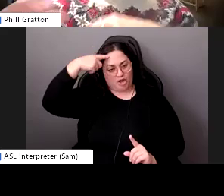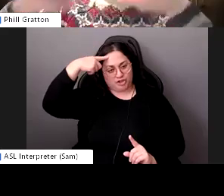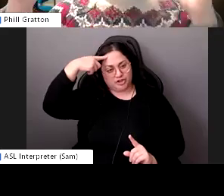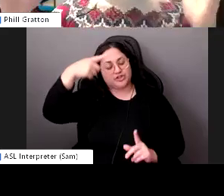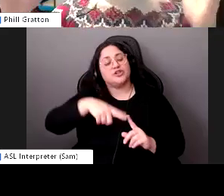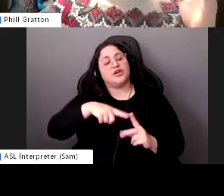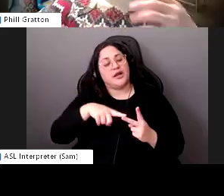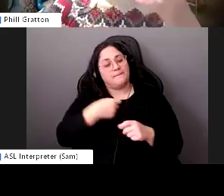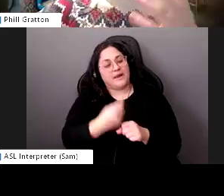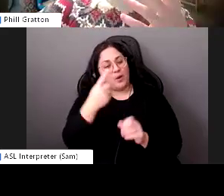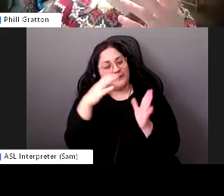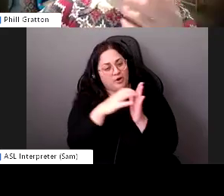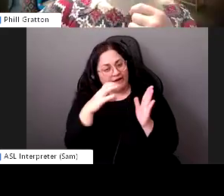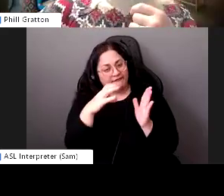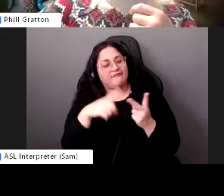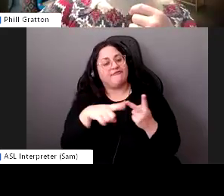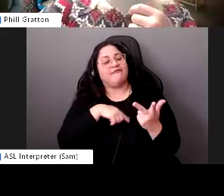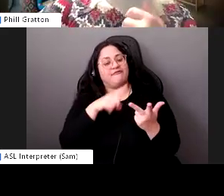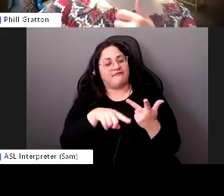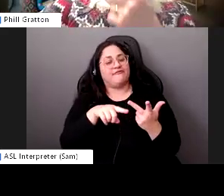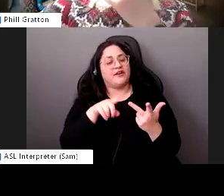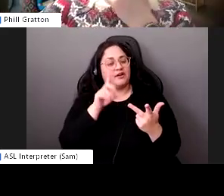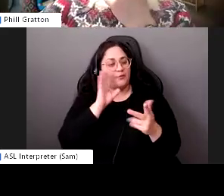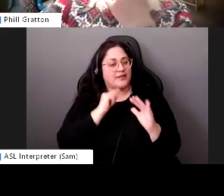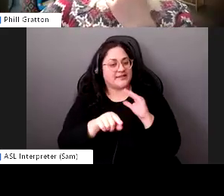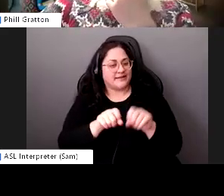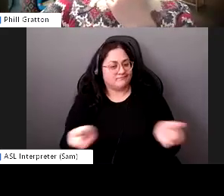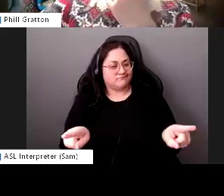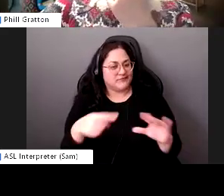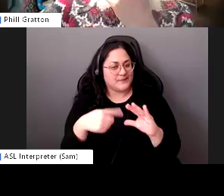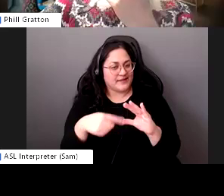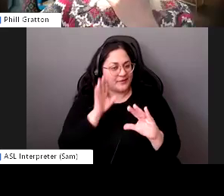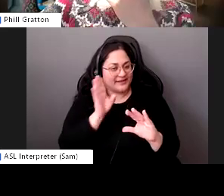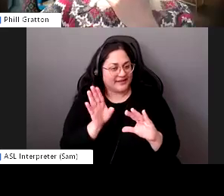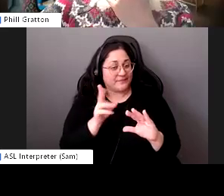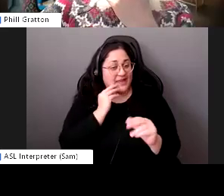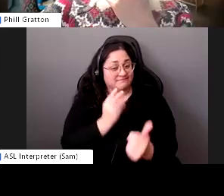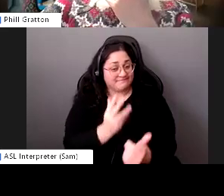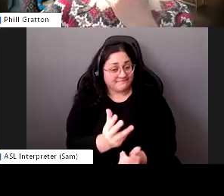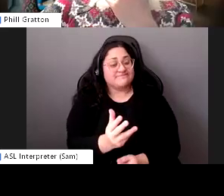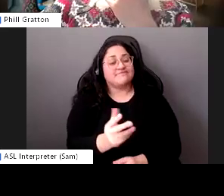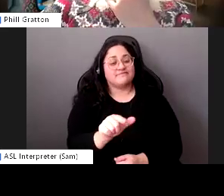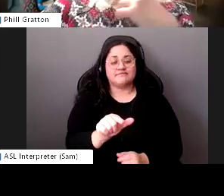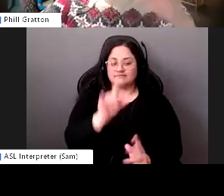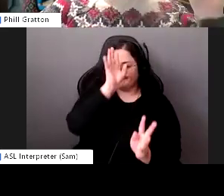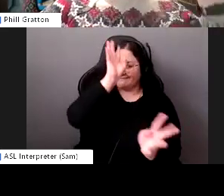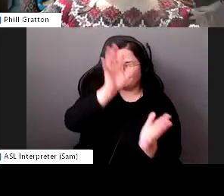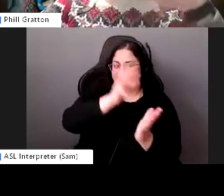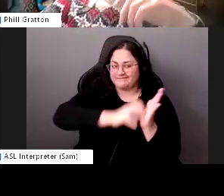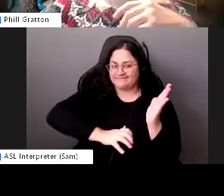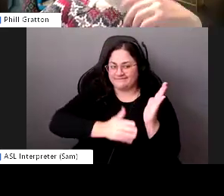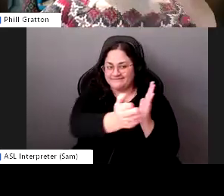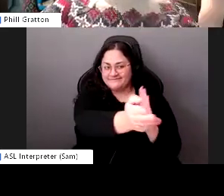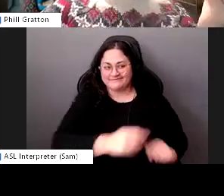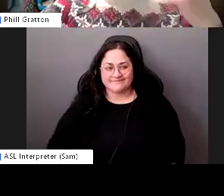greeting for all my employees, and I'm going to send it in an email. So here we go. Puts a subject